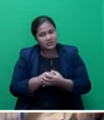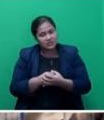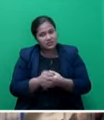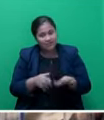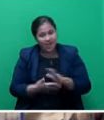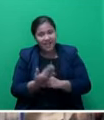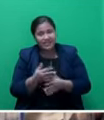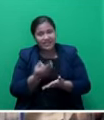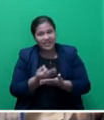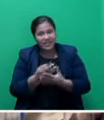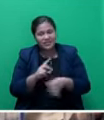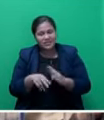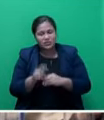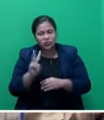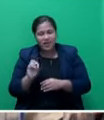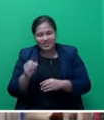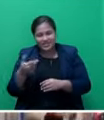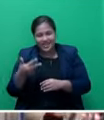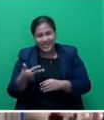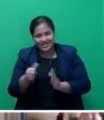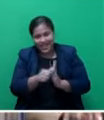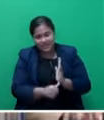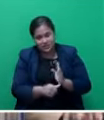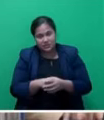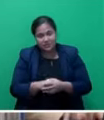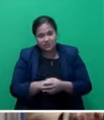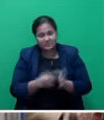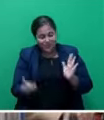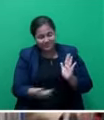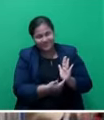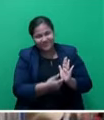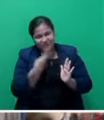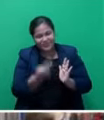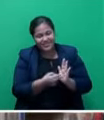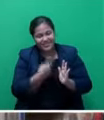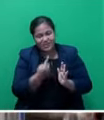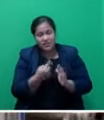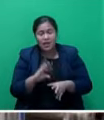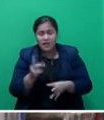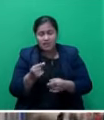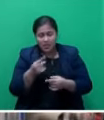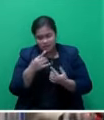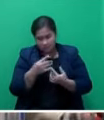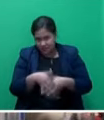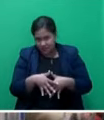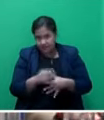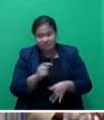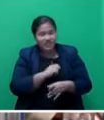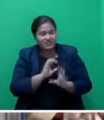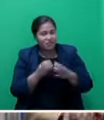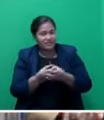Fees Regulations 2008, according to the report. Mr. Speaker, sir, the Public Trustee's Office did not charge fees